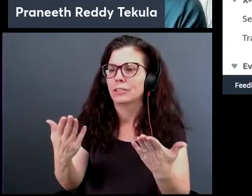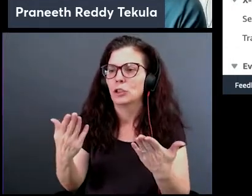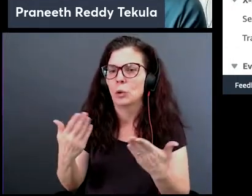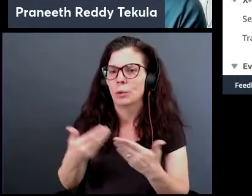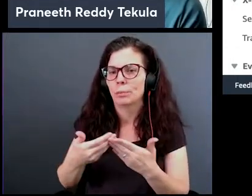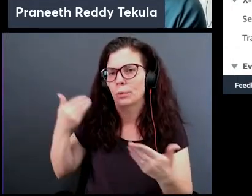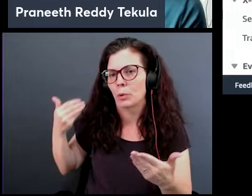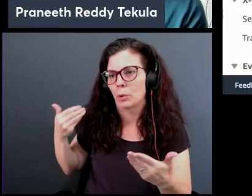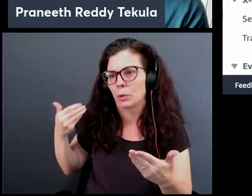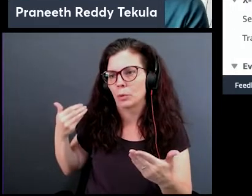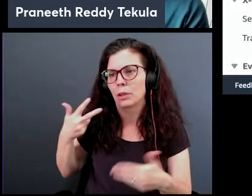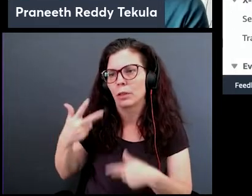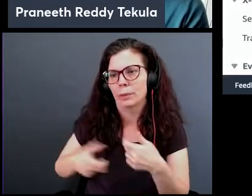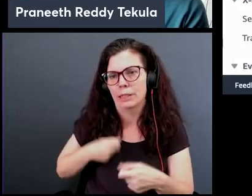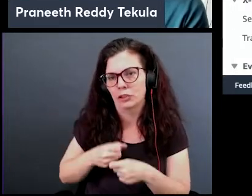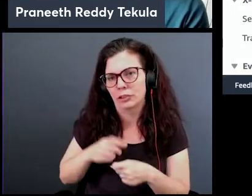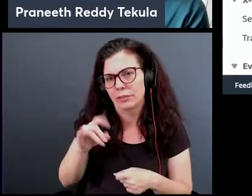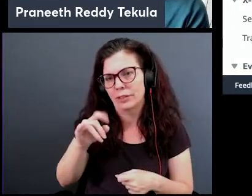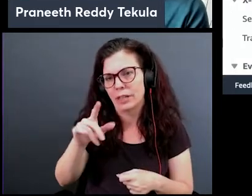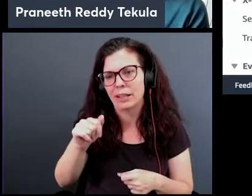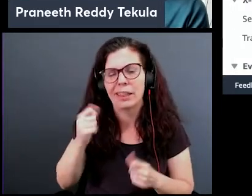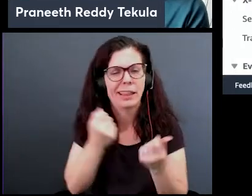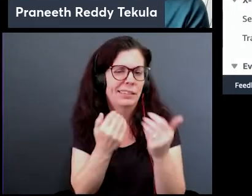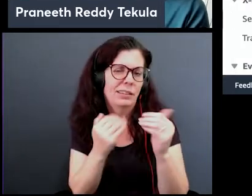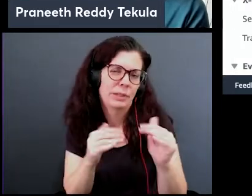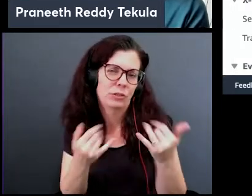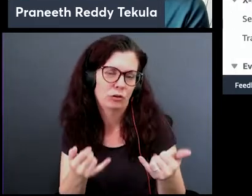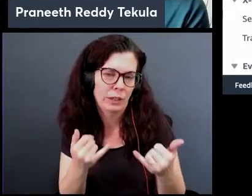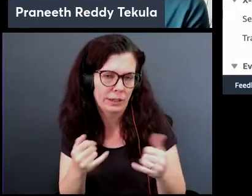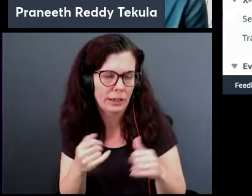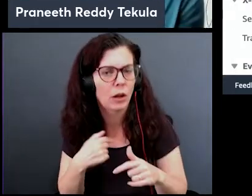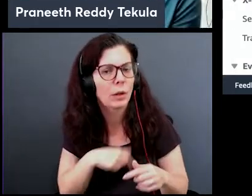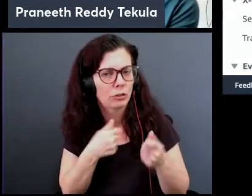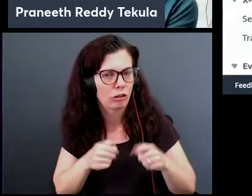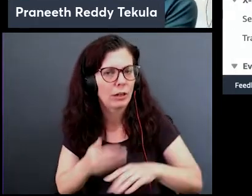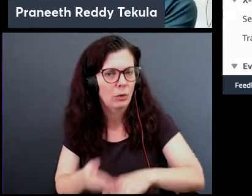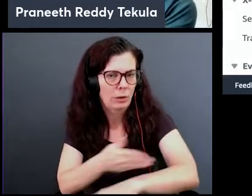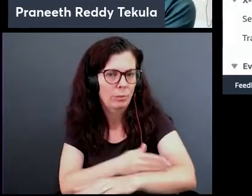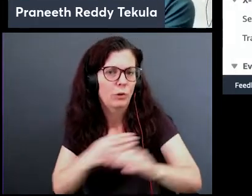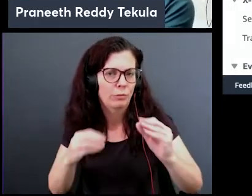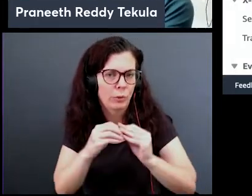of data. That's kind of a limitation right now, and we are trying to improve it even more.